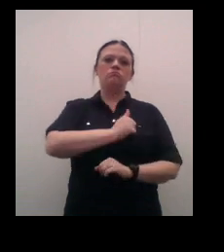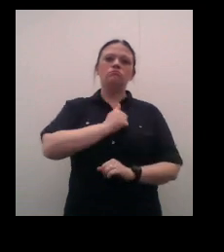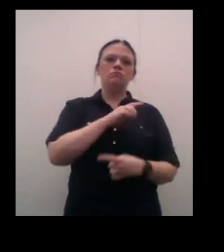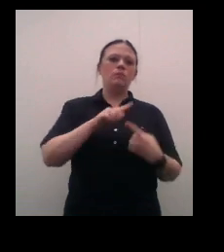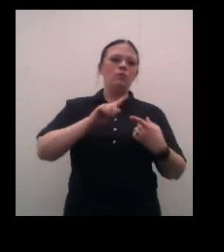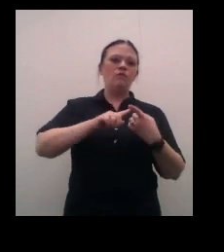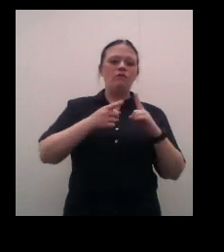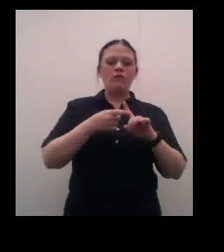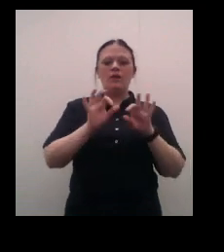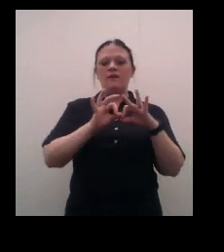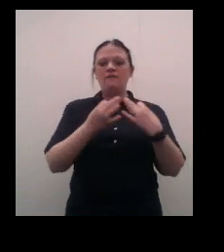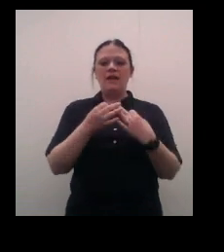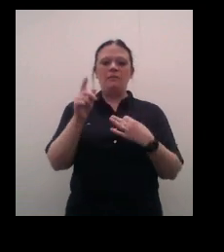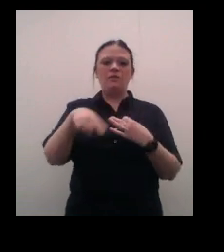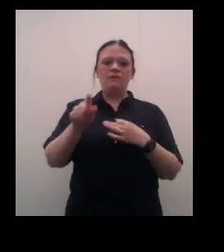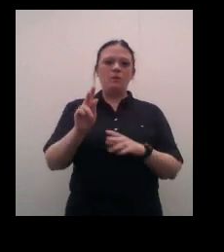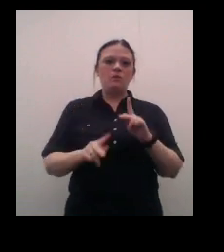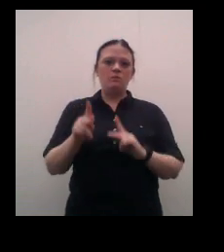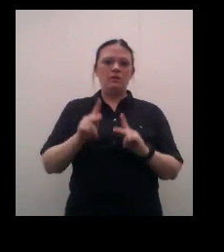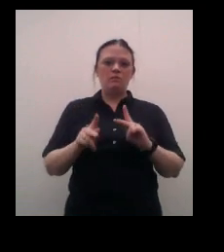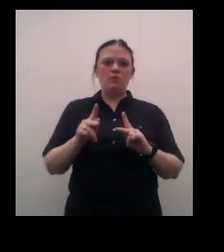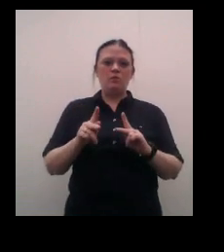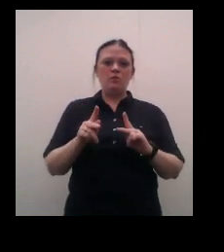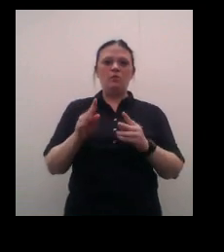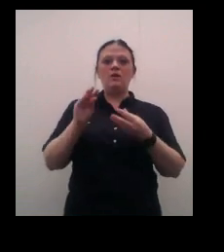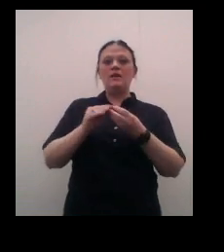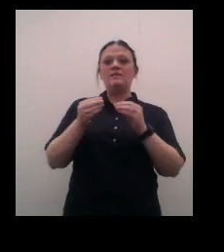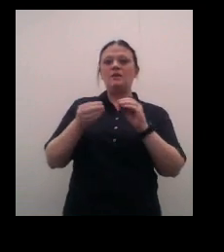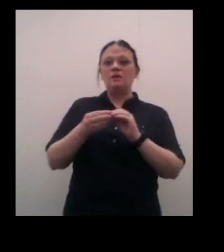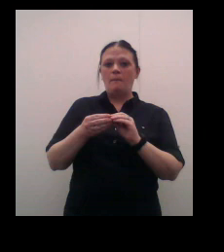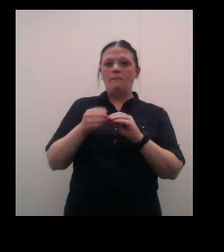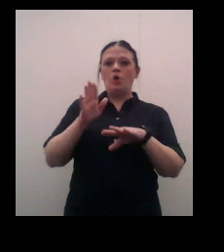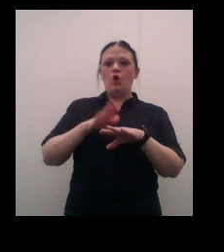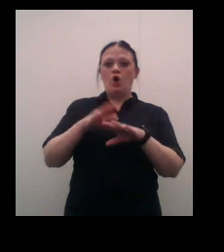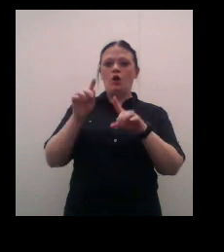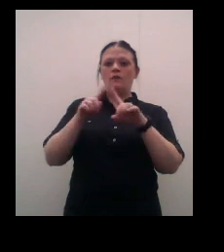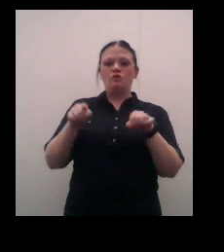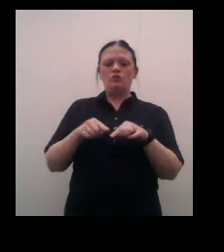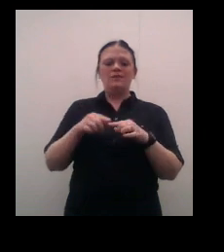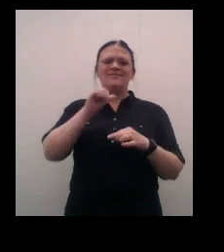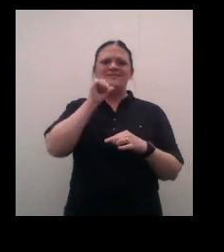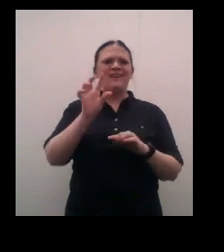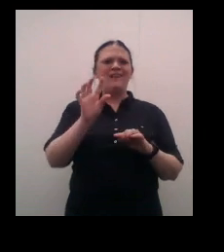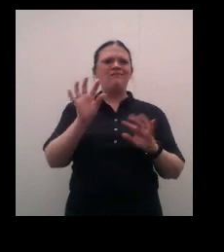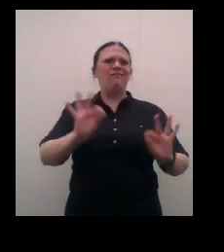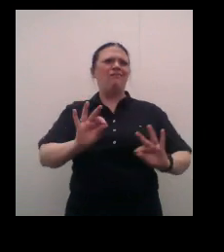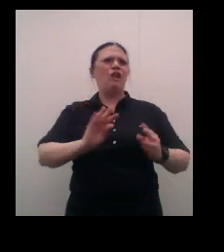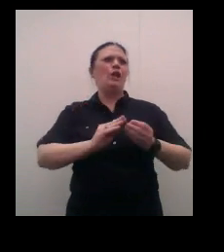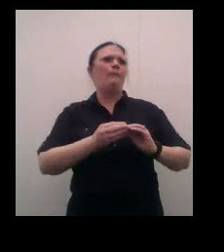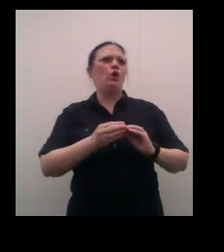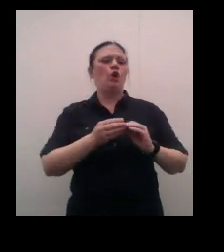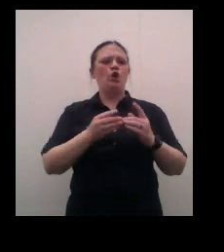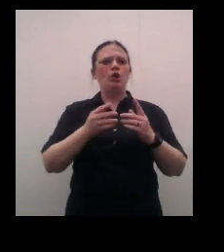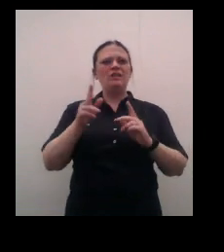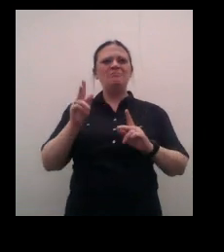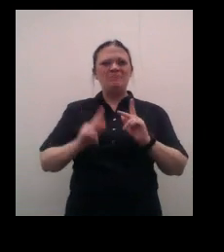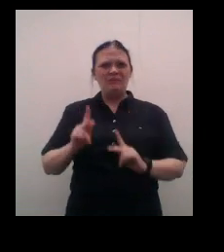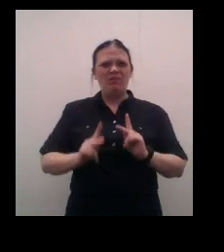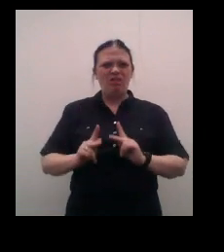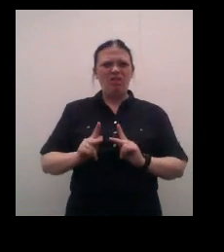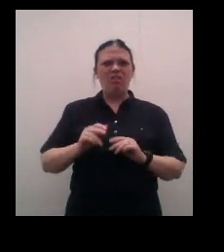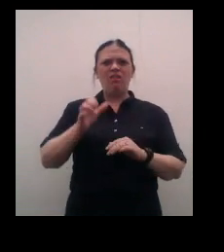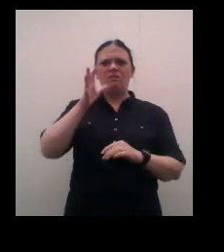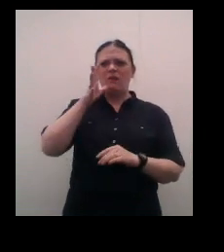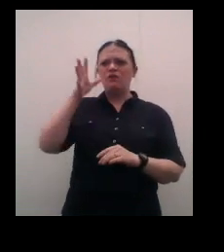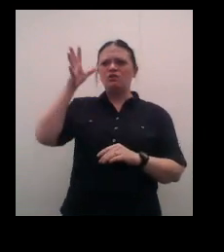of those individuals. It's a number on the screen, but these were not numbers. These were people. These were mothers and fathers. These were sons and